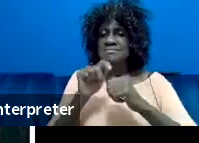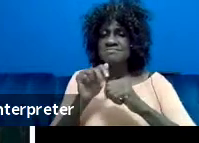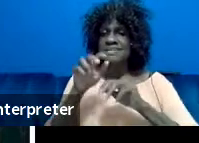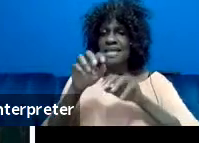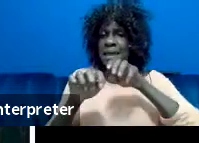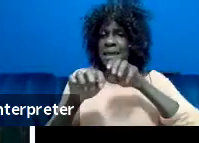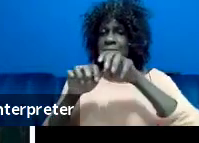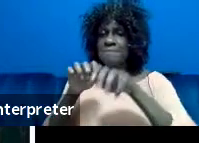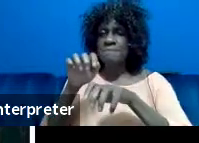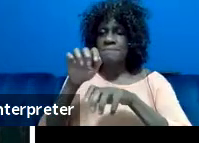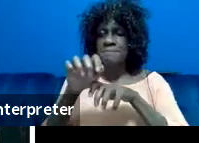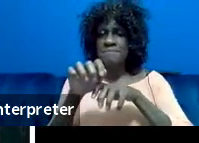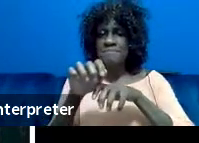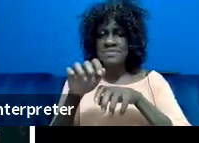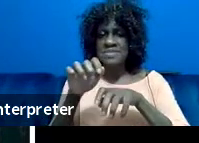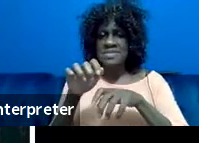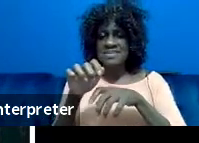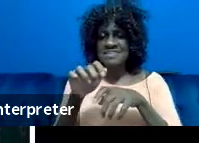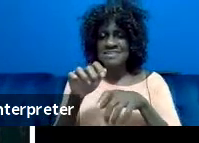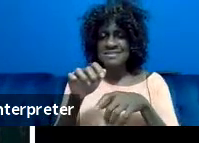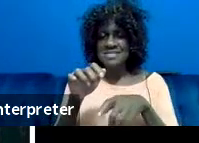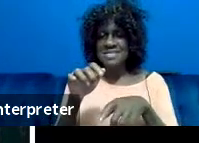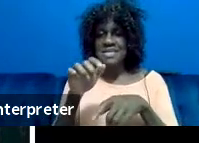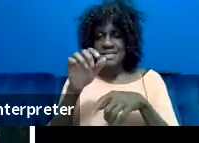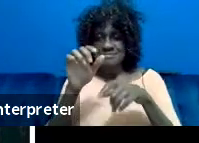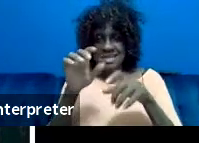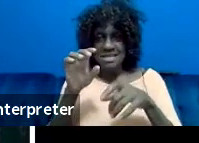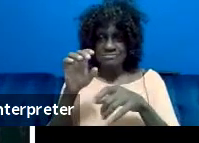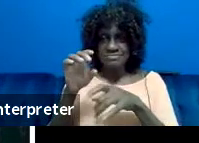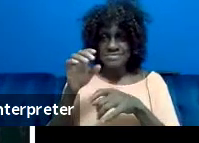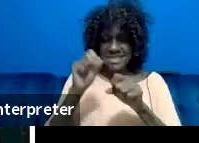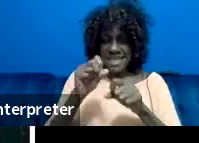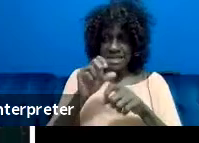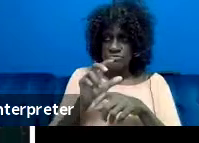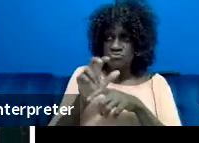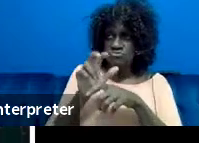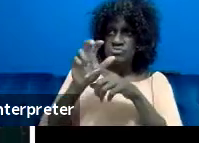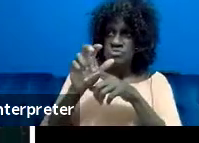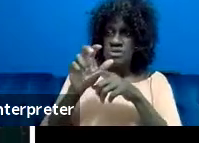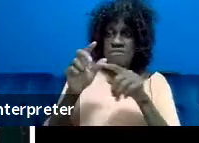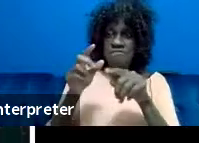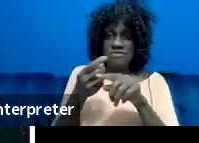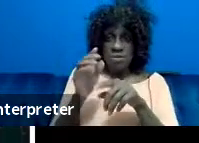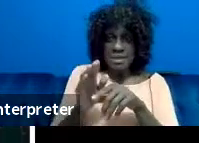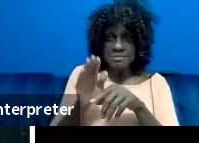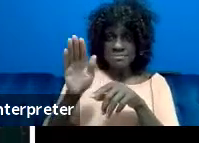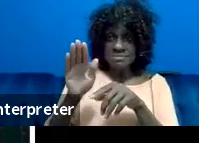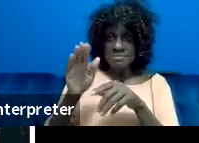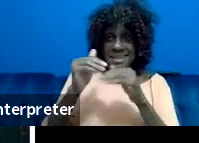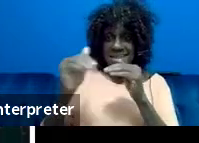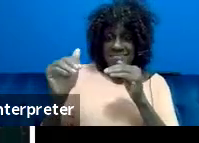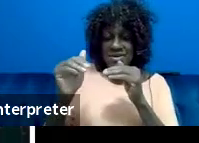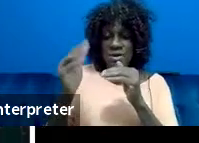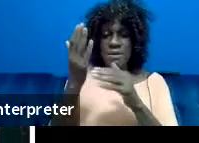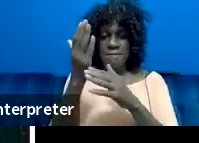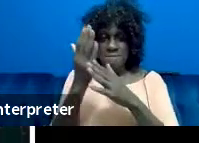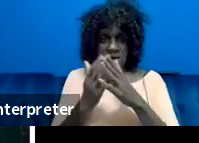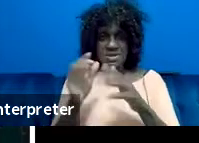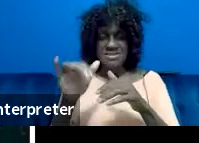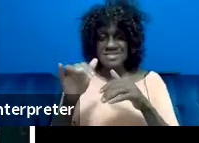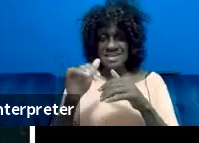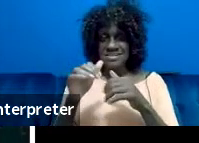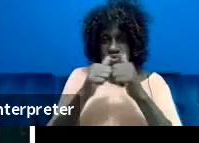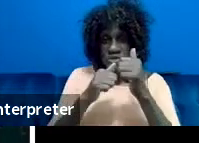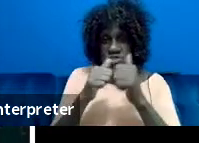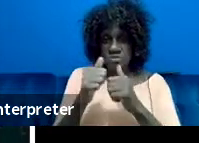That climber, since it's attached and can be approached from an elevated level, it's part of a composite play structure, would